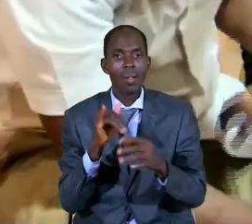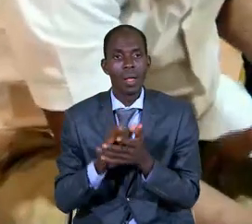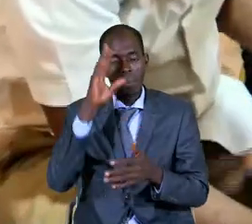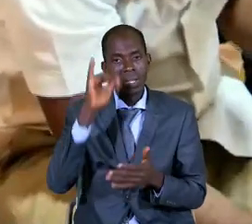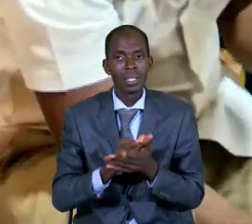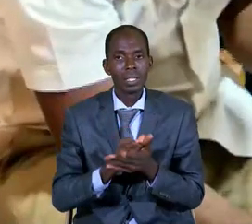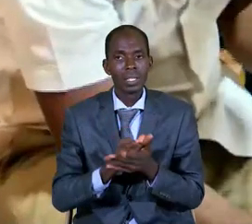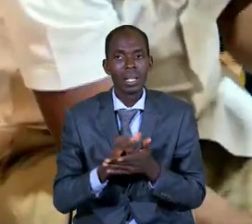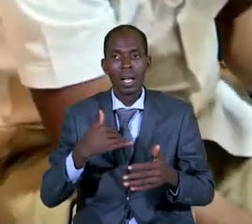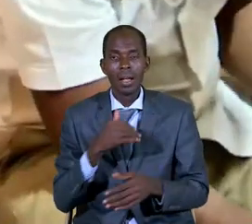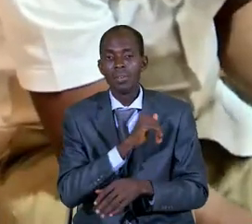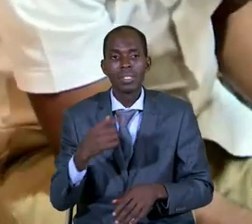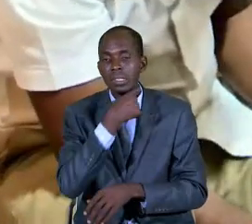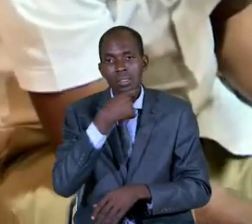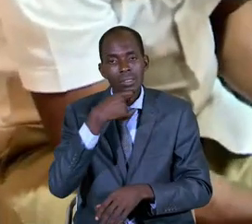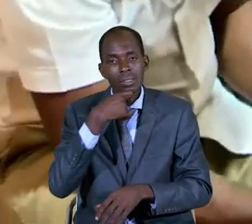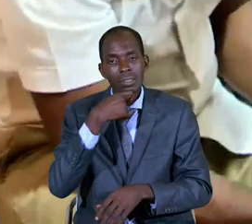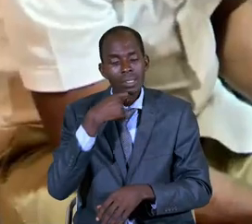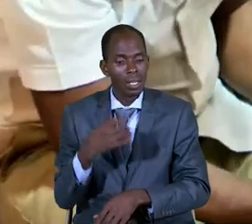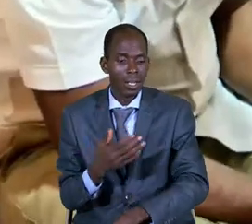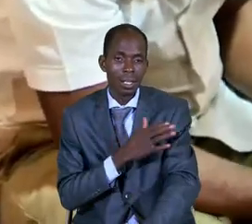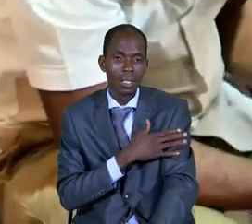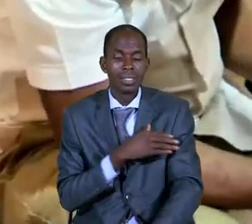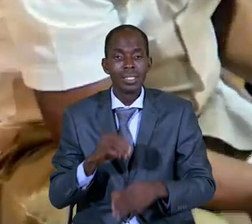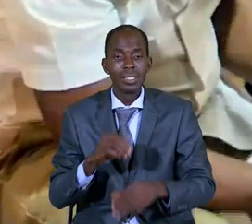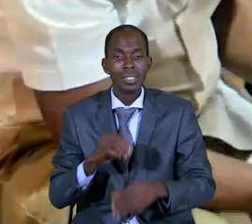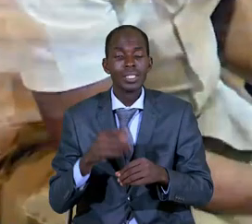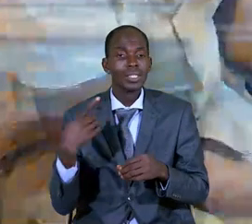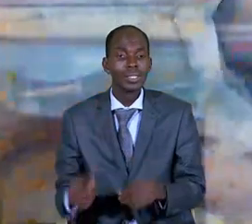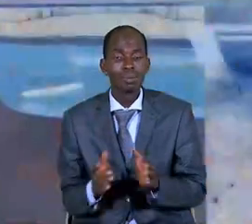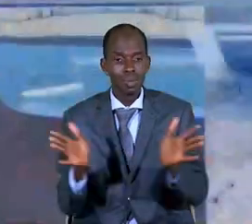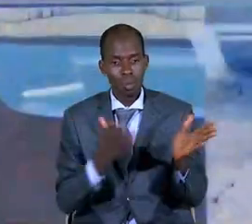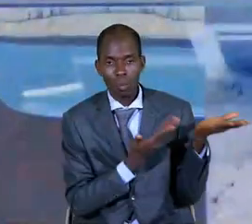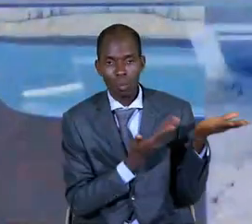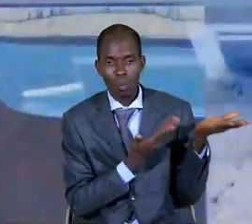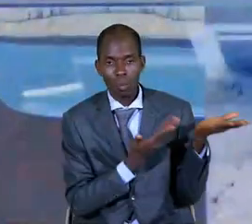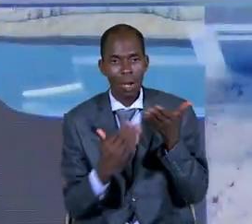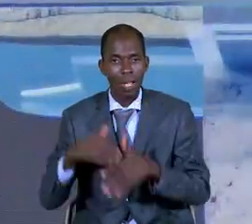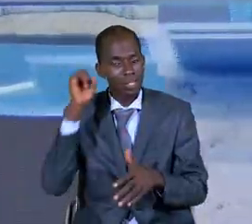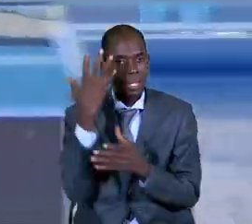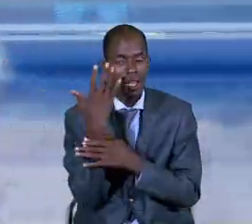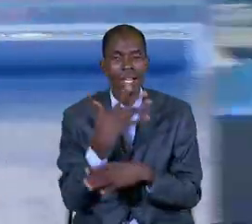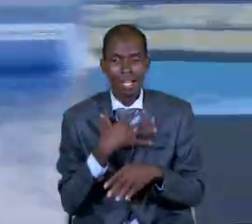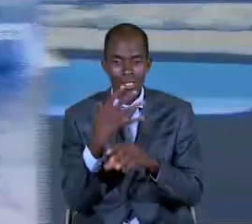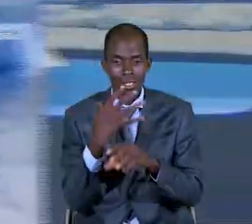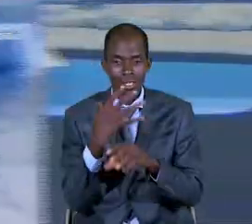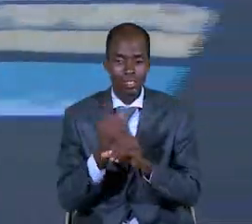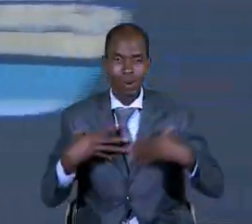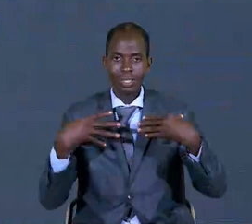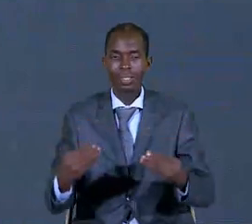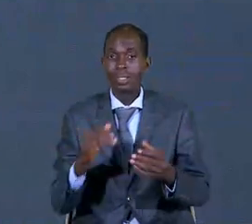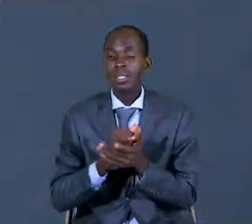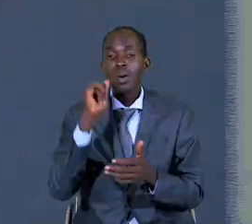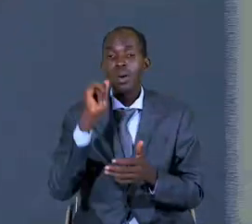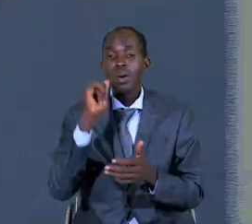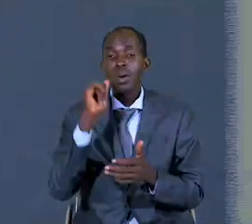withered hand in the public. Stretch out thy hand. That's how he got the healing in the public. Look at the woman with the issue of blood